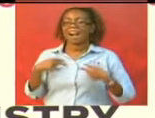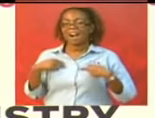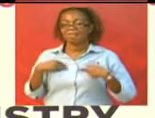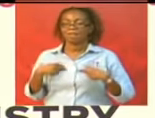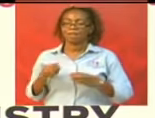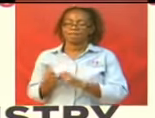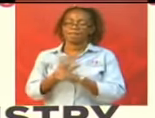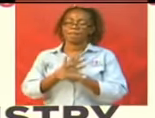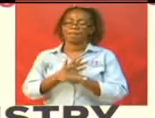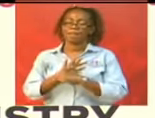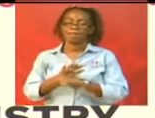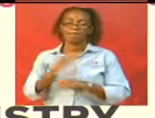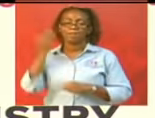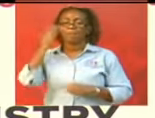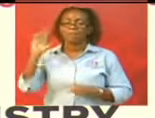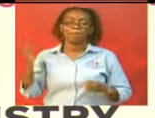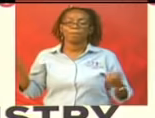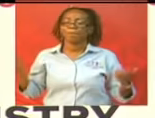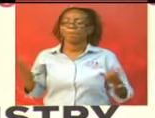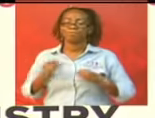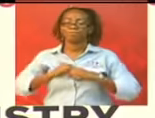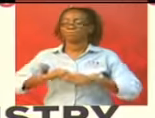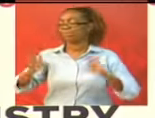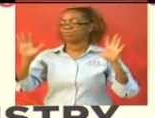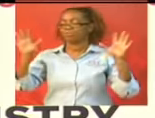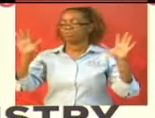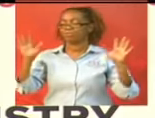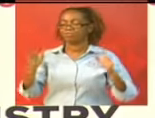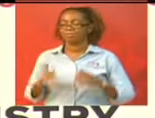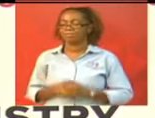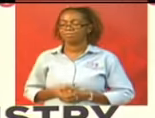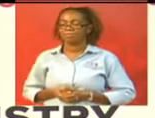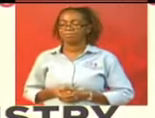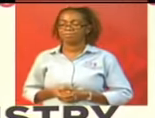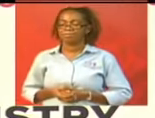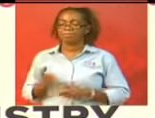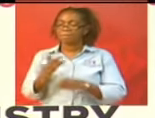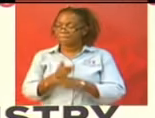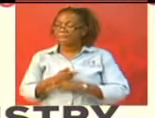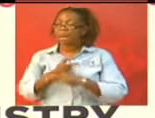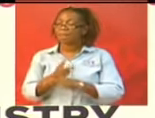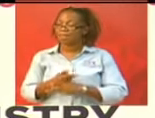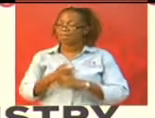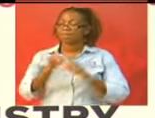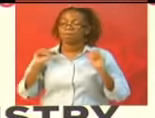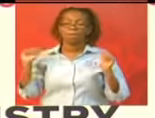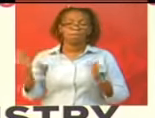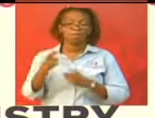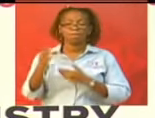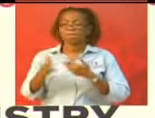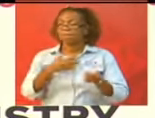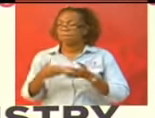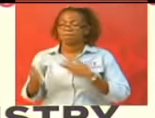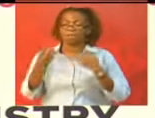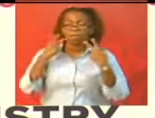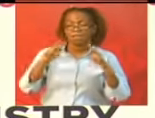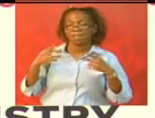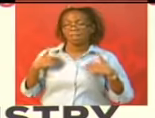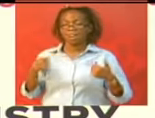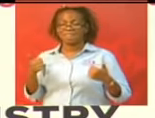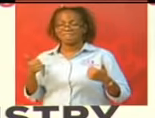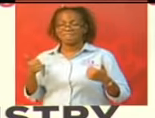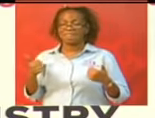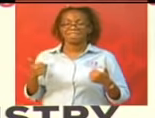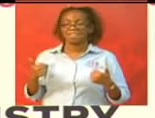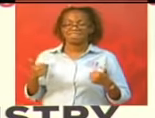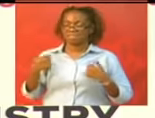have no symptoms. It's important to keep your guard up at all times. As you know, it's an invisible pathogen. So we want to avoid spread. Wear your mask at